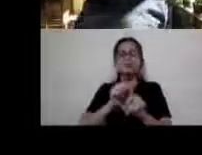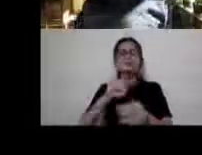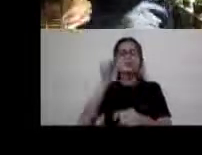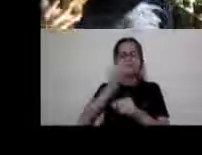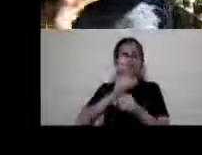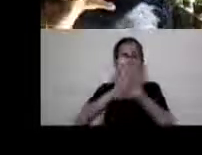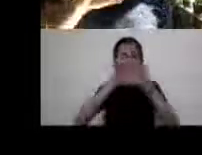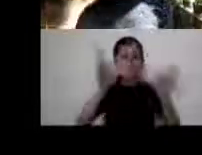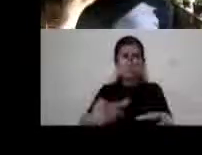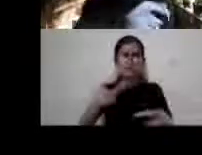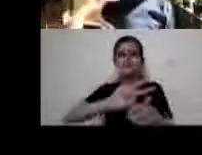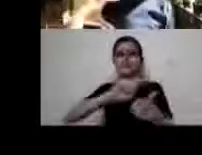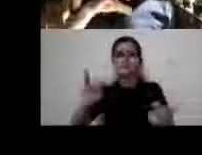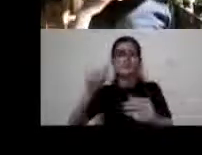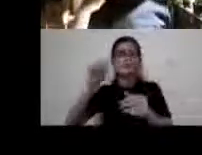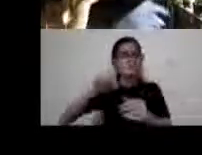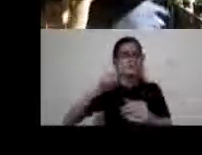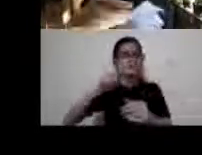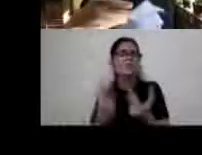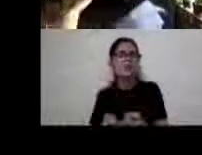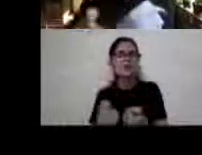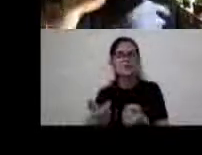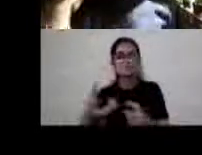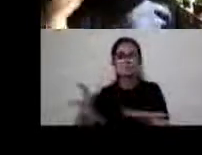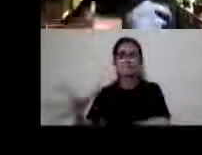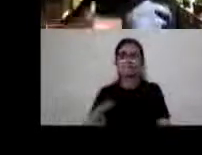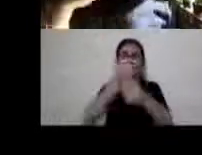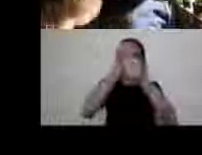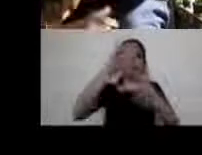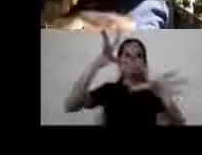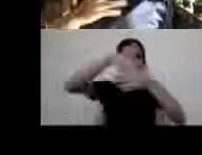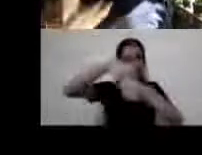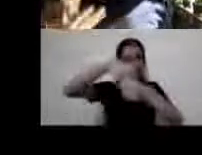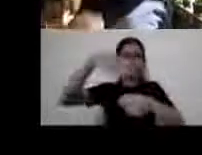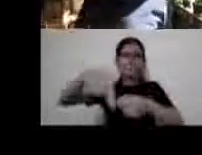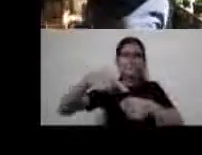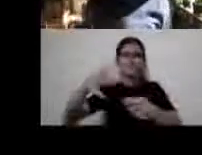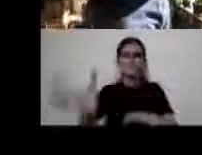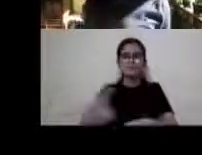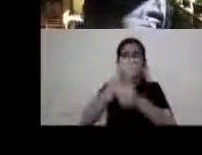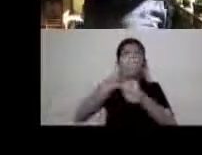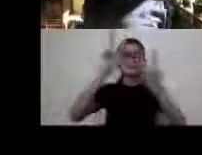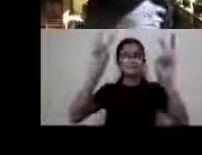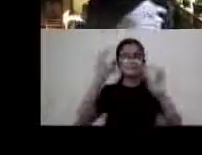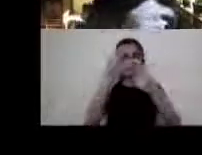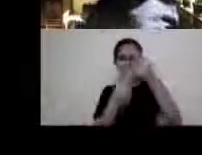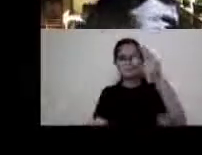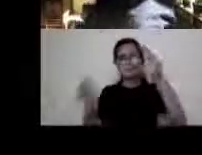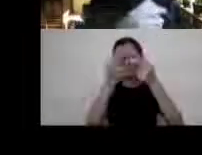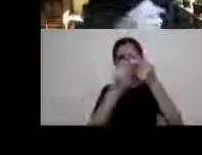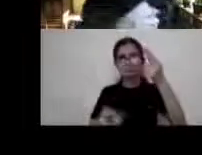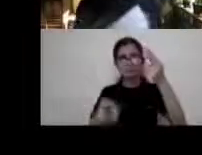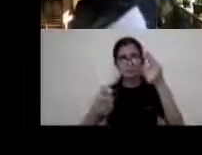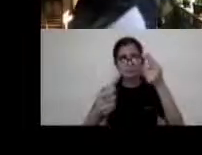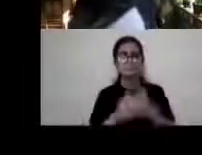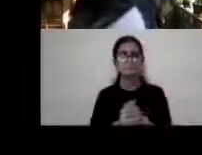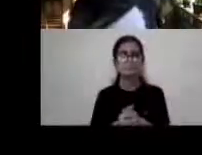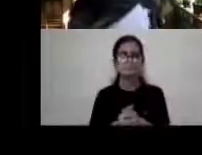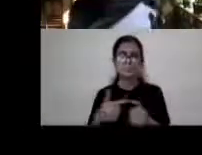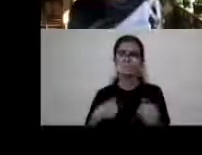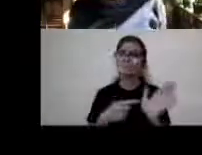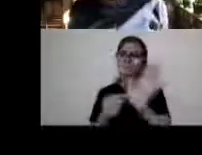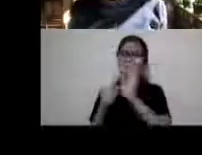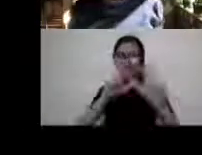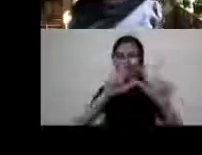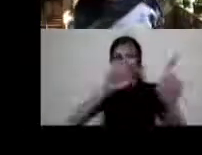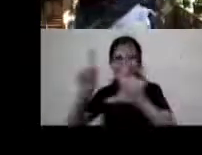the different needs are combined into one large story that is told. And here again, I'm showing some pictures